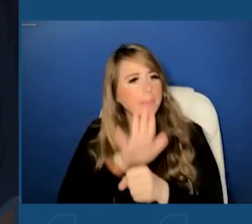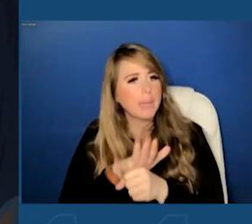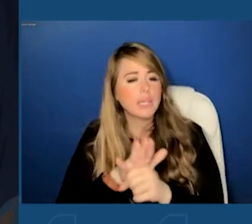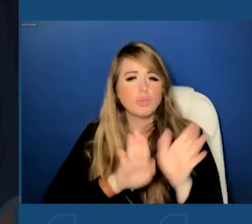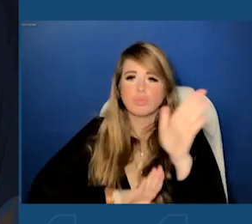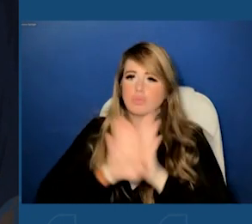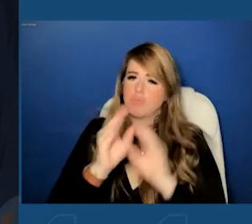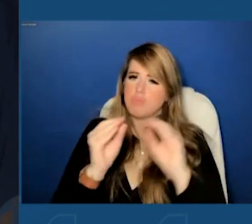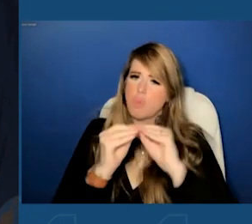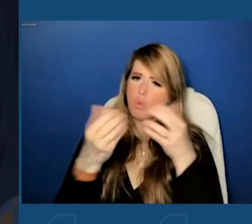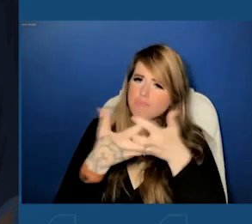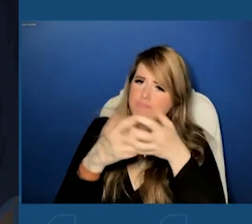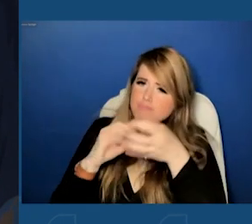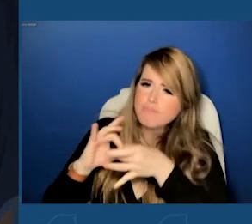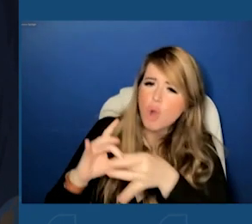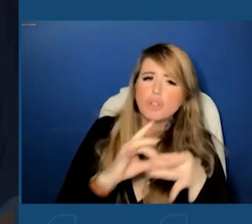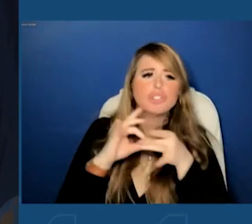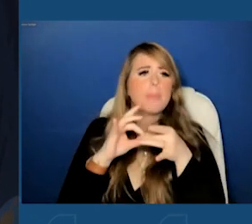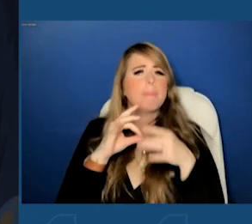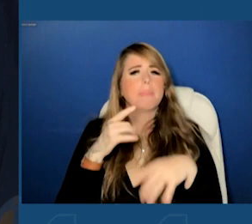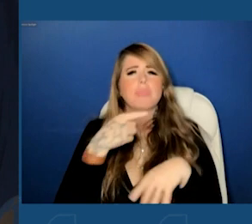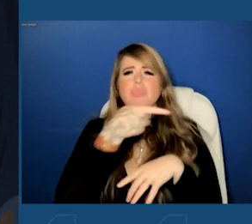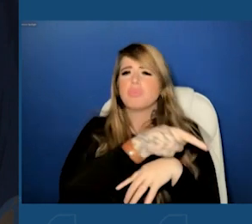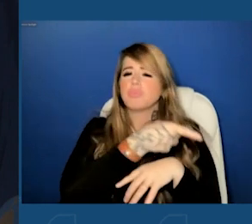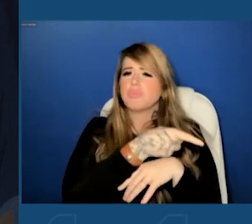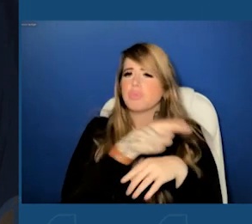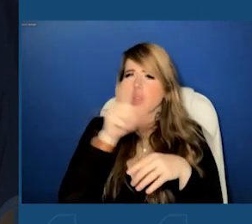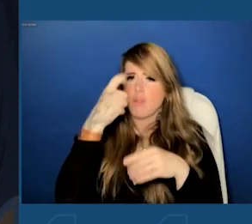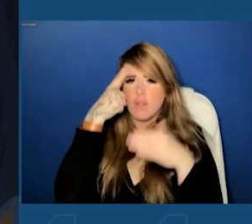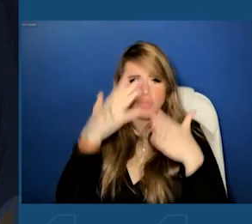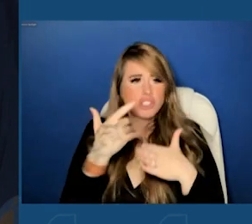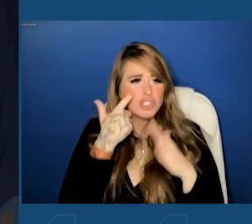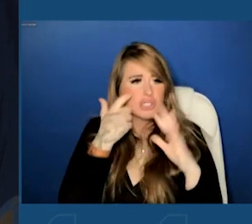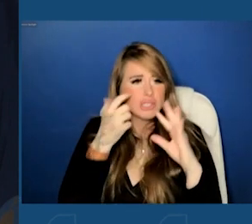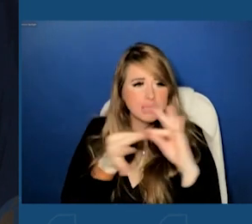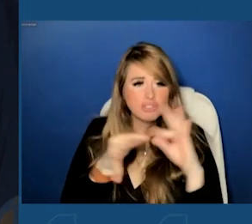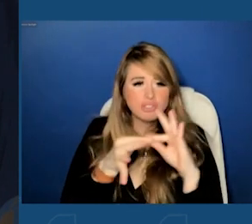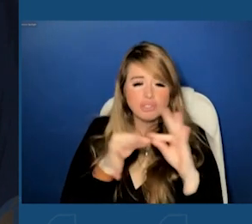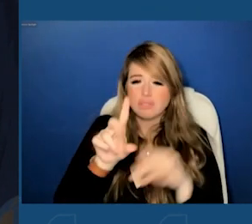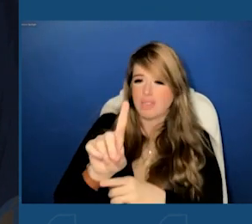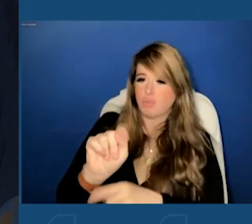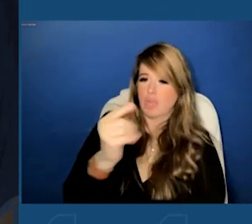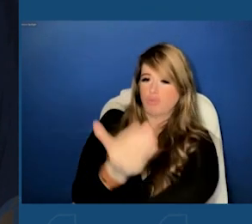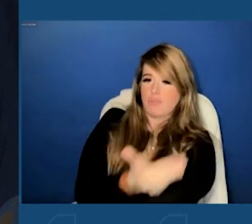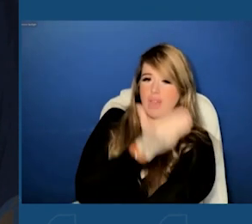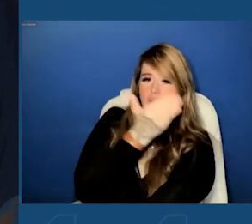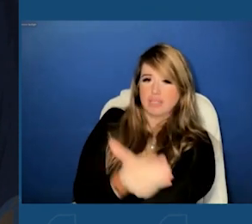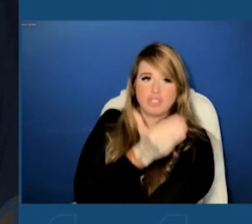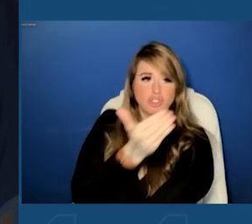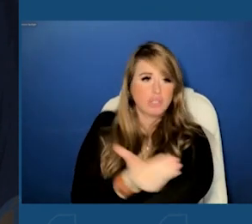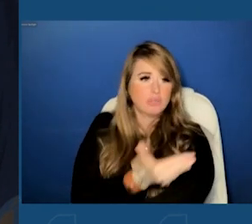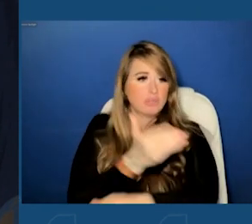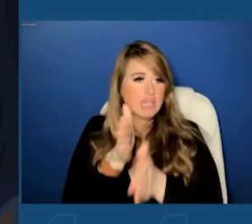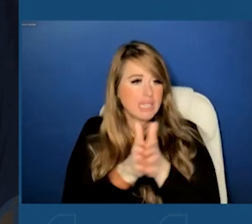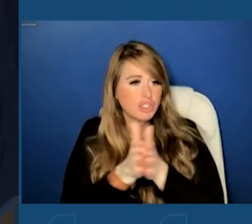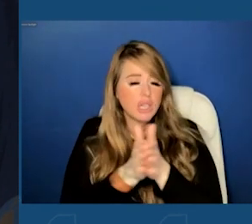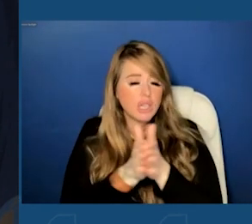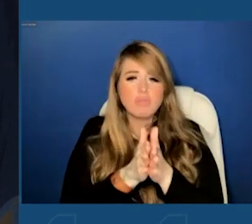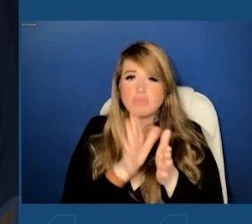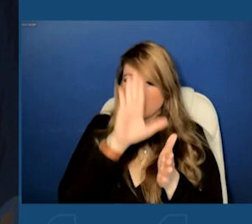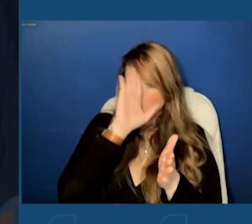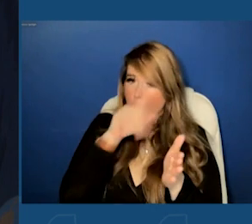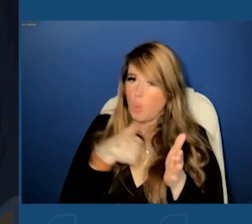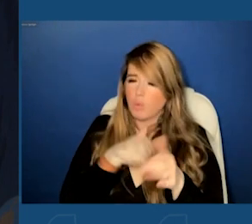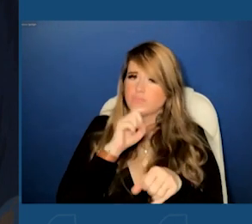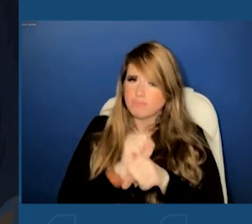governor mentioned the Downtown Revitalization Initiative. We're prepared to take the partnership that